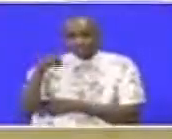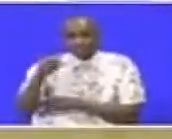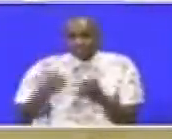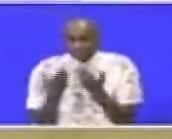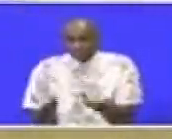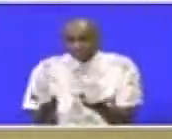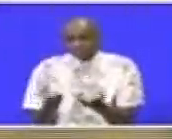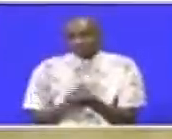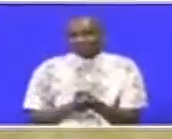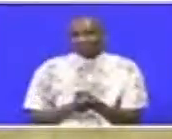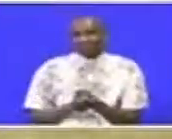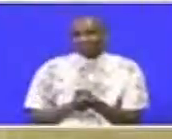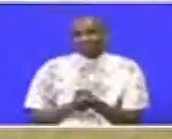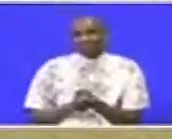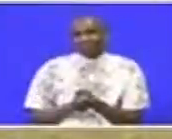their history.